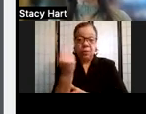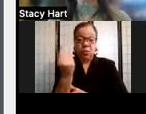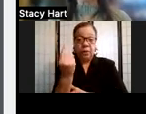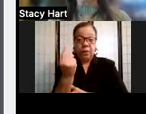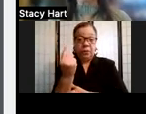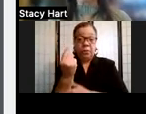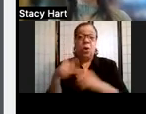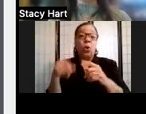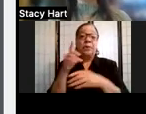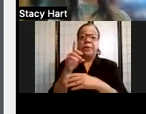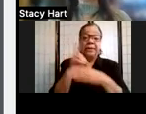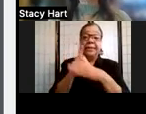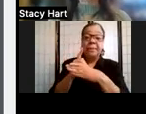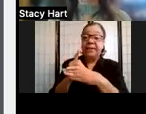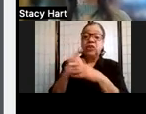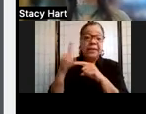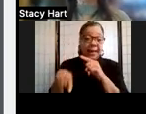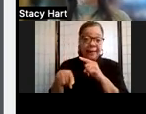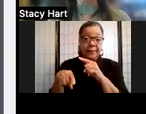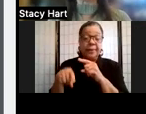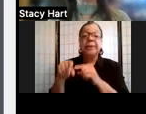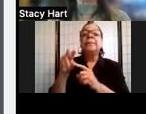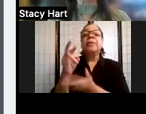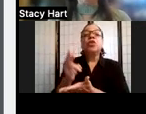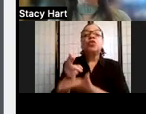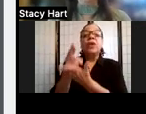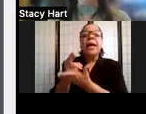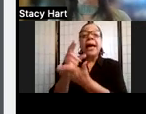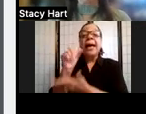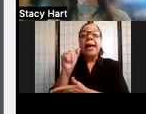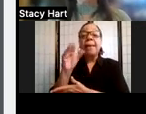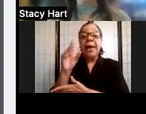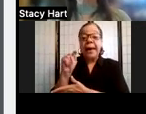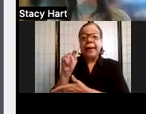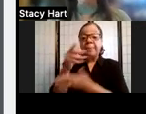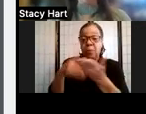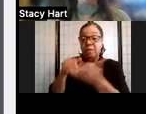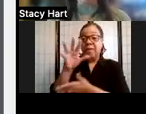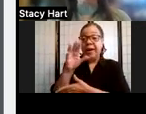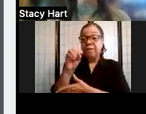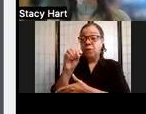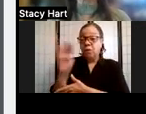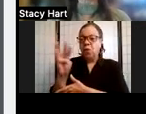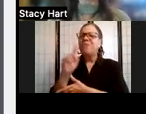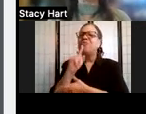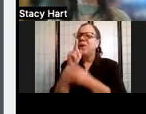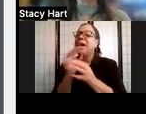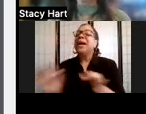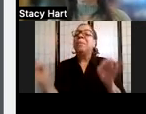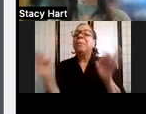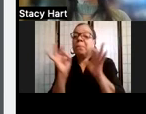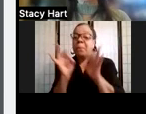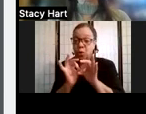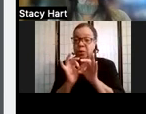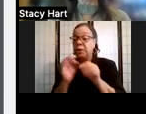basis of disability. The Rehabilitation Act, Section 504, is very important because it was the